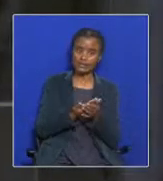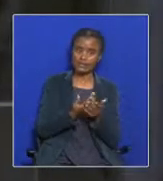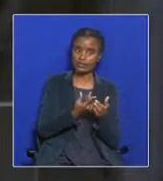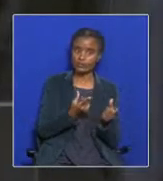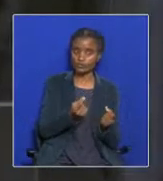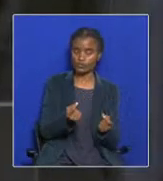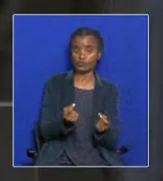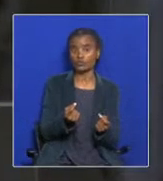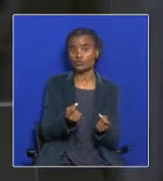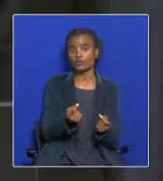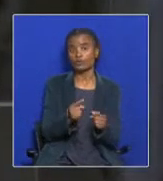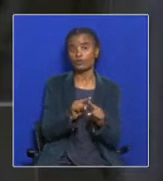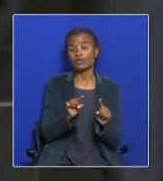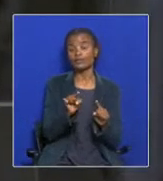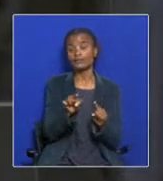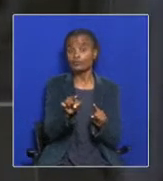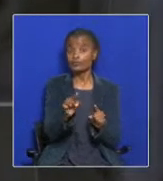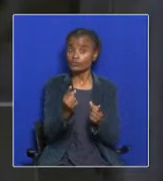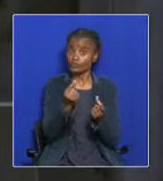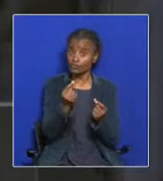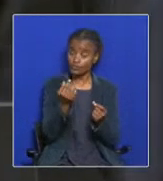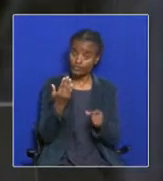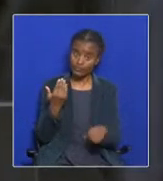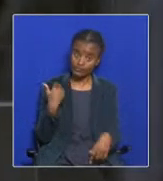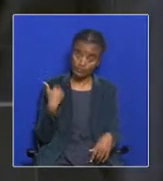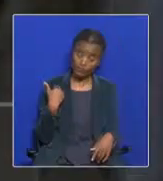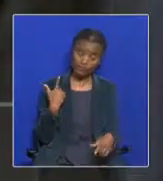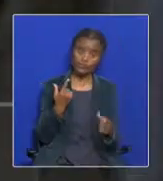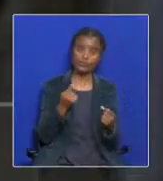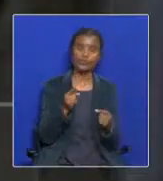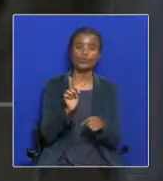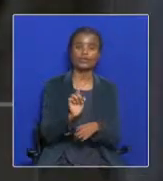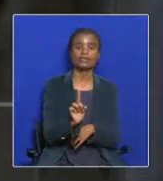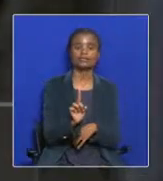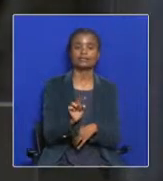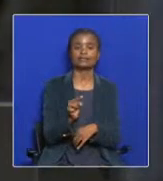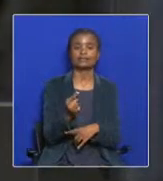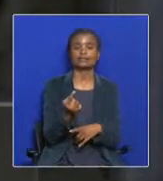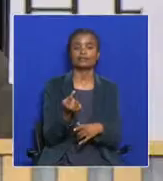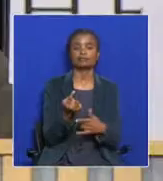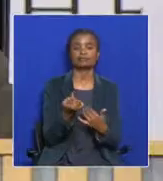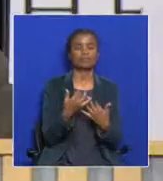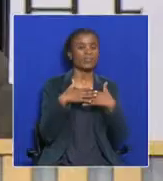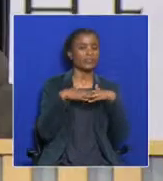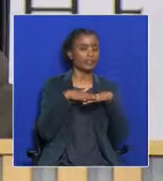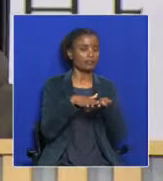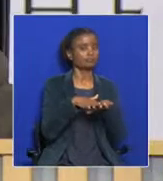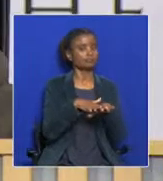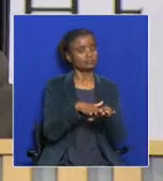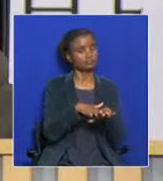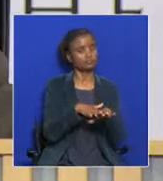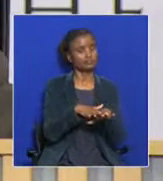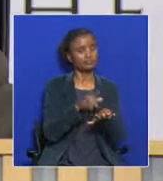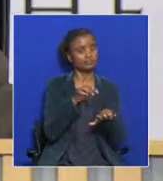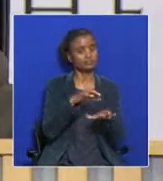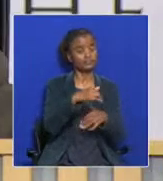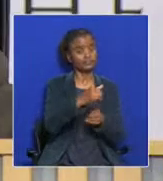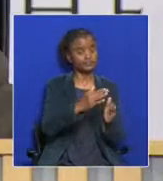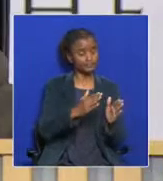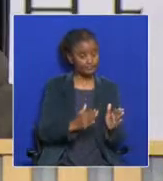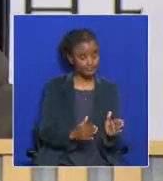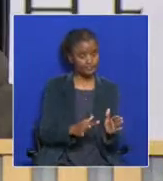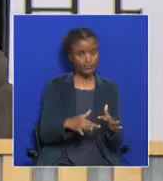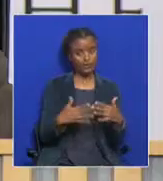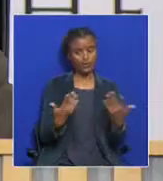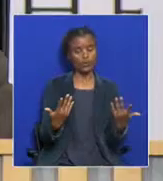which is to contaminate those packages or to prevent the LCRC,